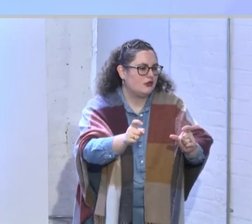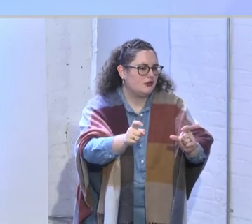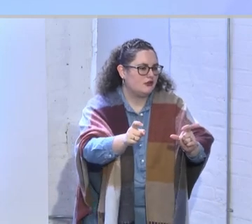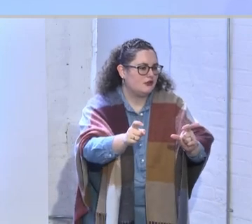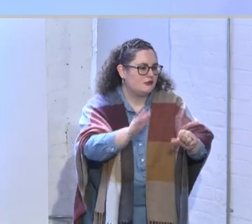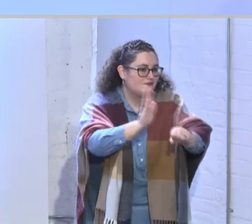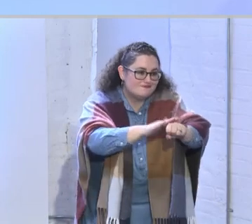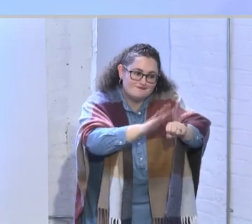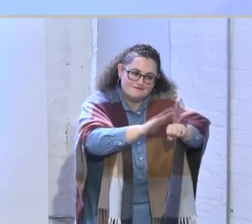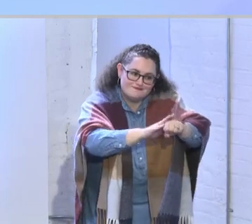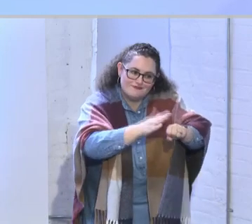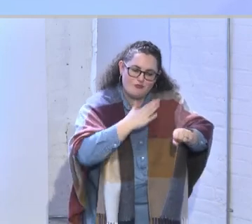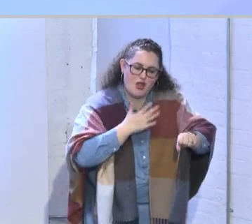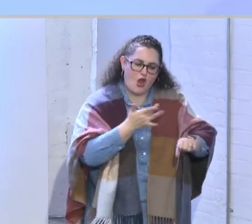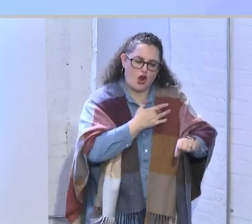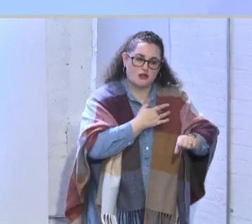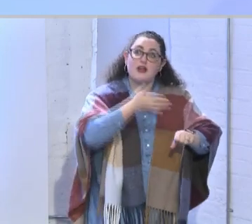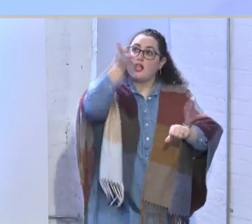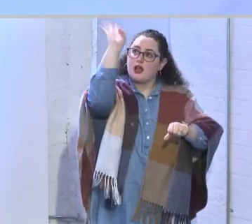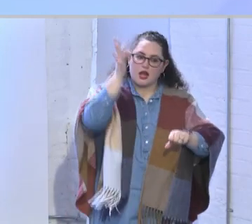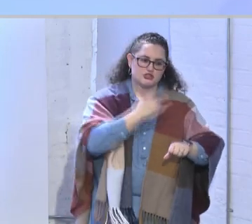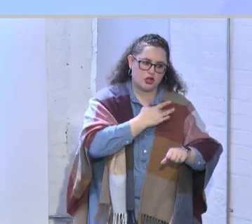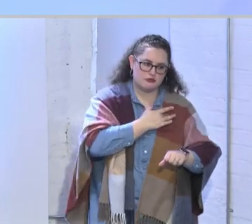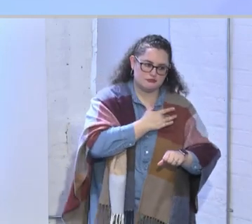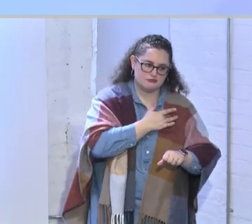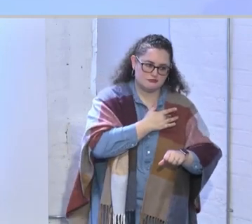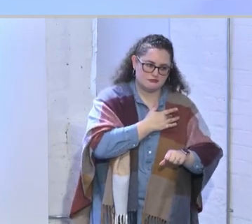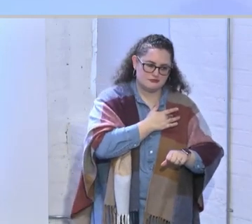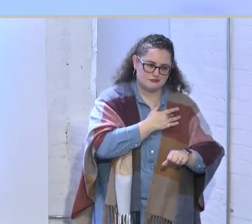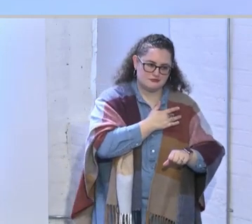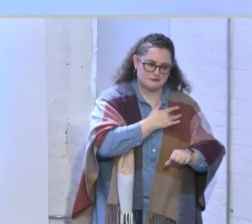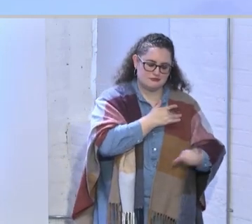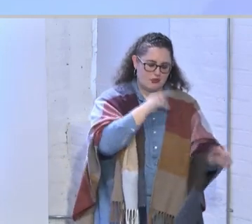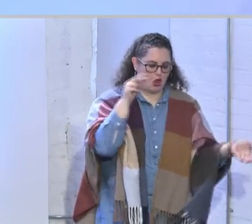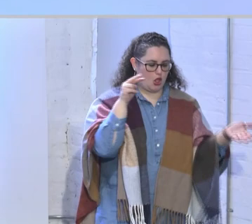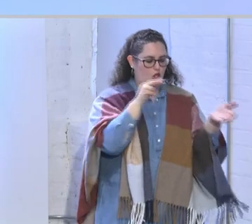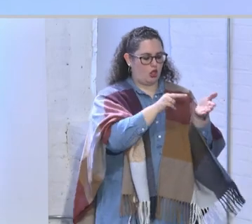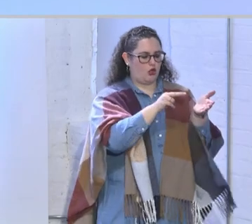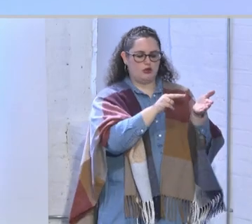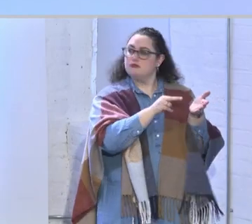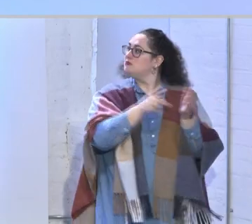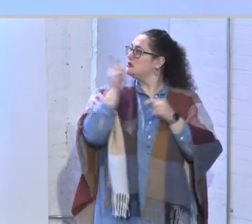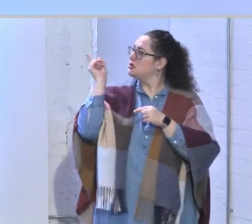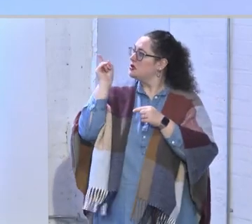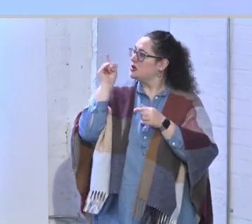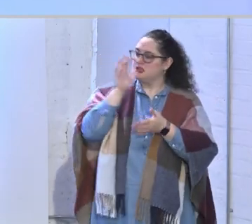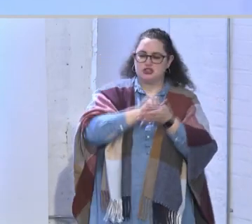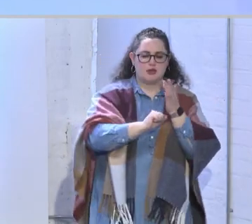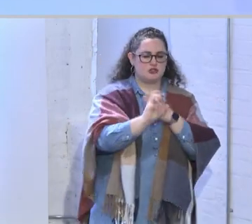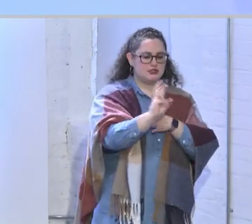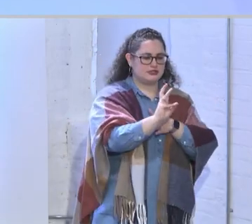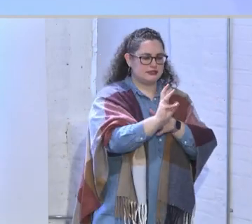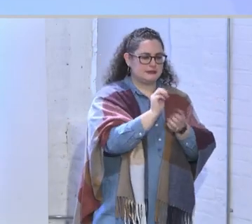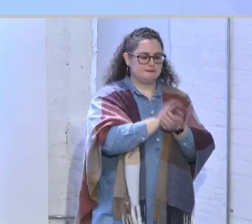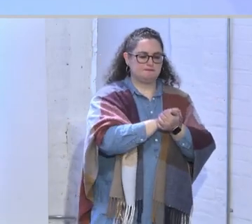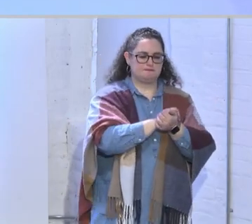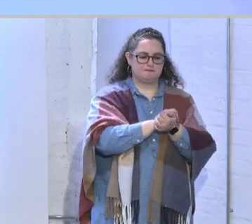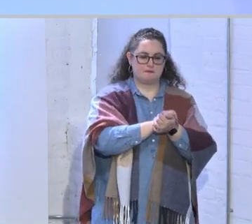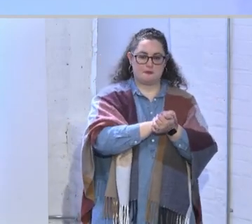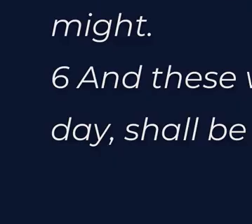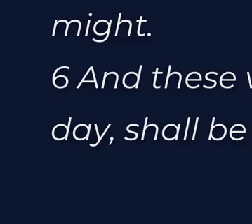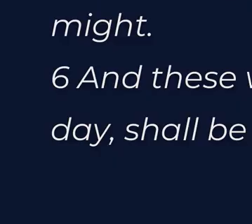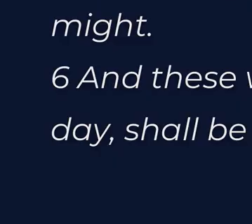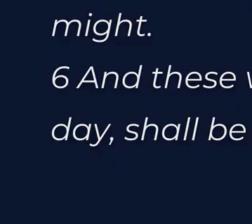something from my heart. And that's what we're going to read today. So look at Deuteronomy chapter 6, beginning in verse 4. Hear,